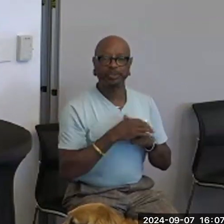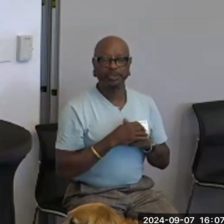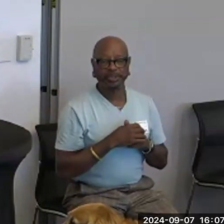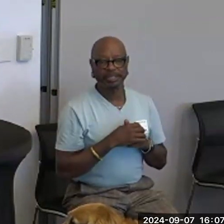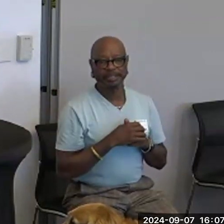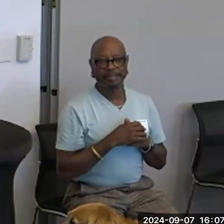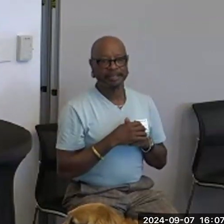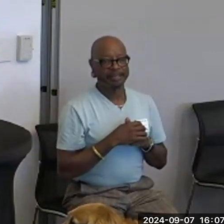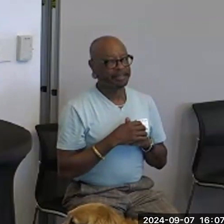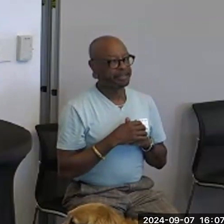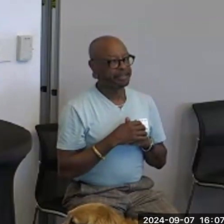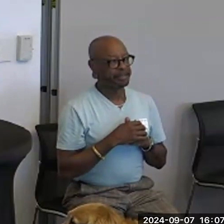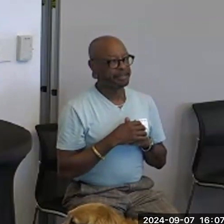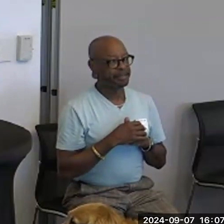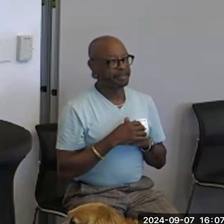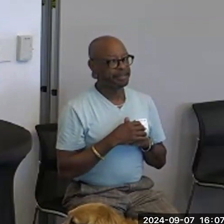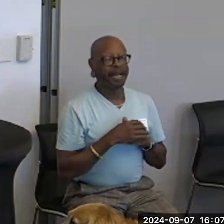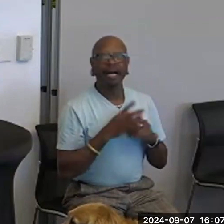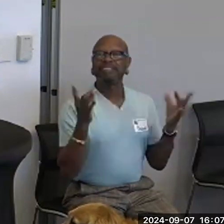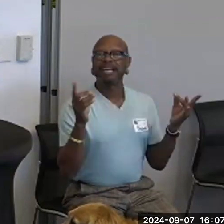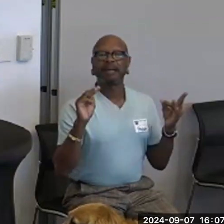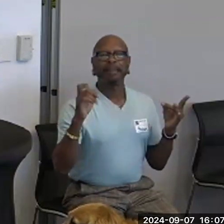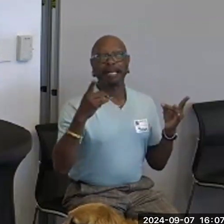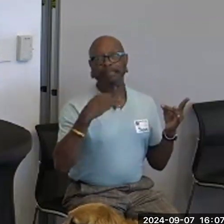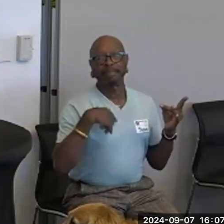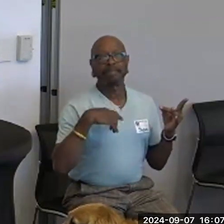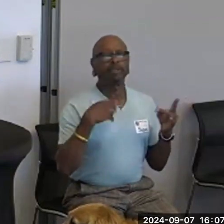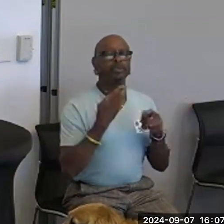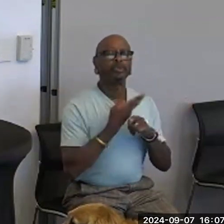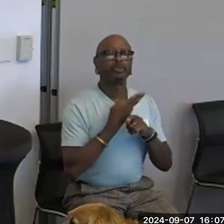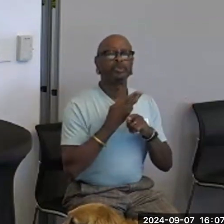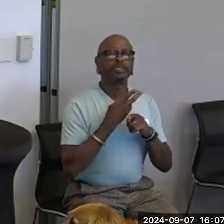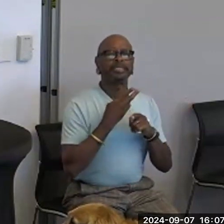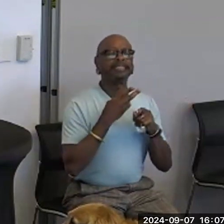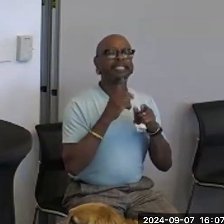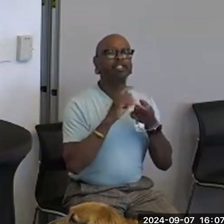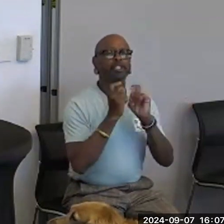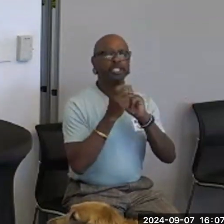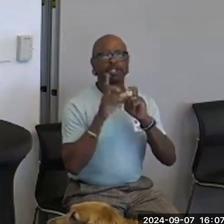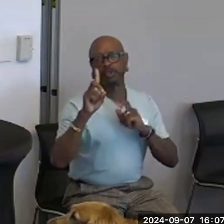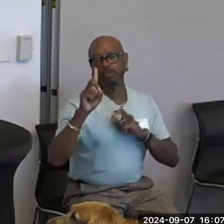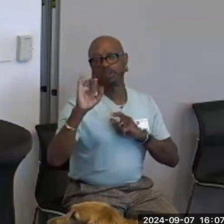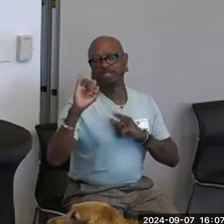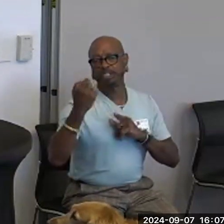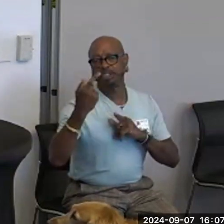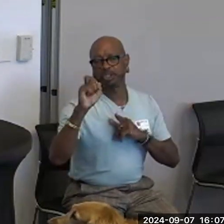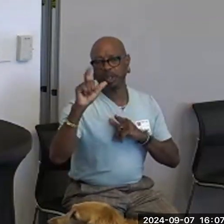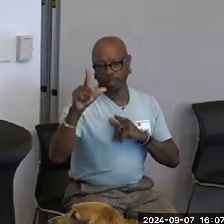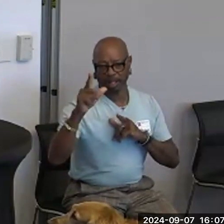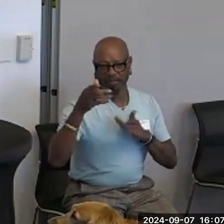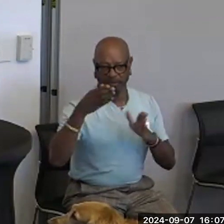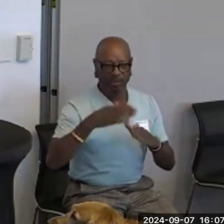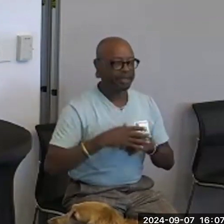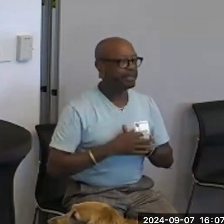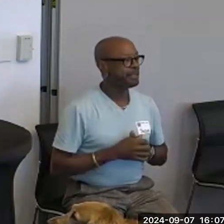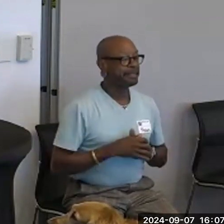of tactile maps in digital form. All right, thanks, Craig.